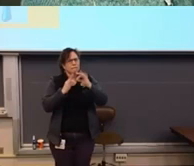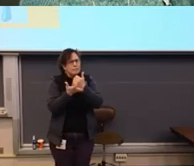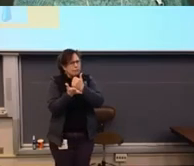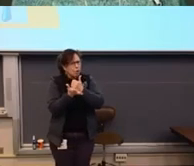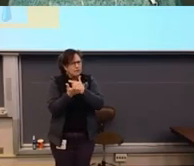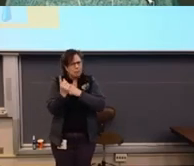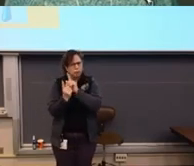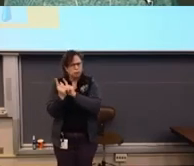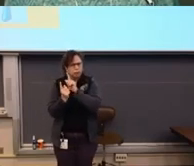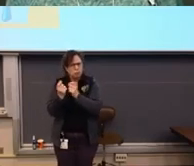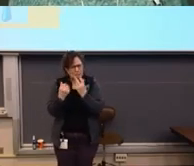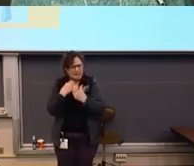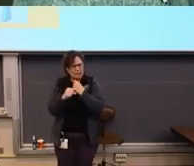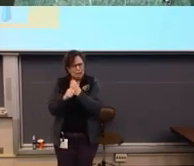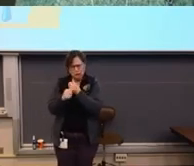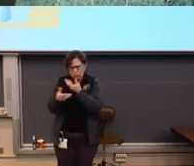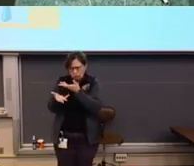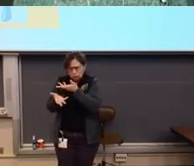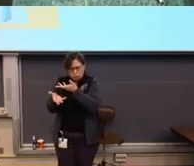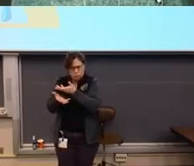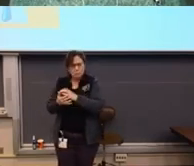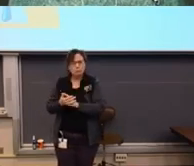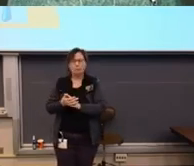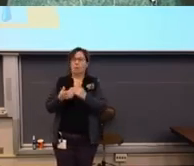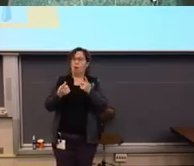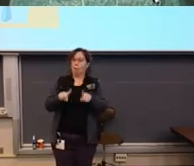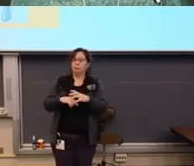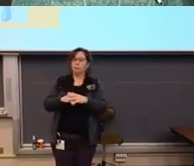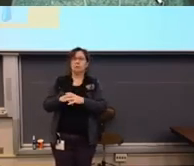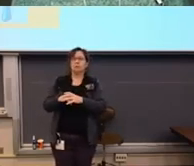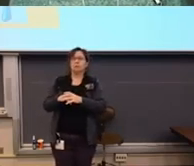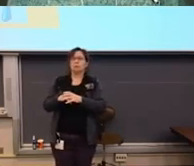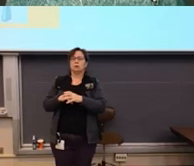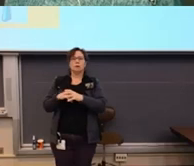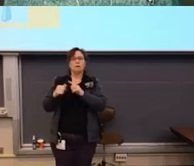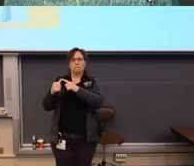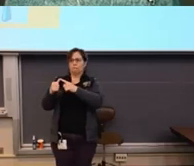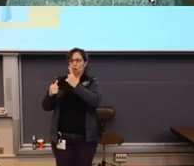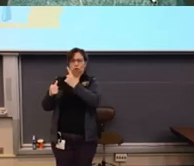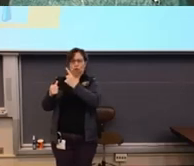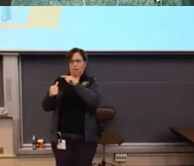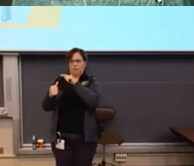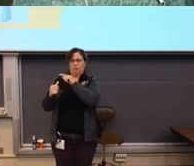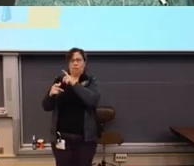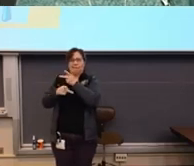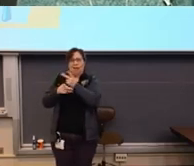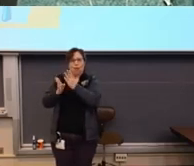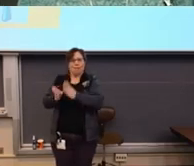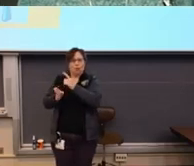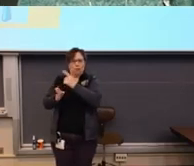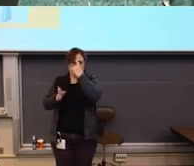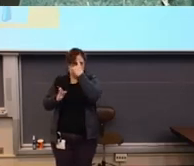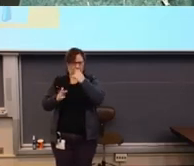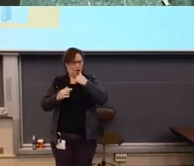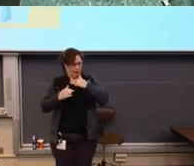for many, many years, they're the first and foremost, they think about being family to